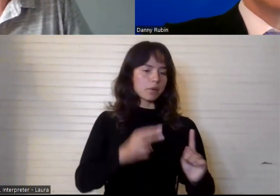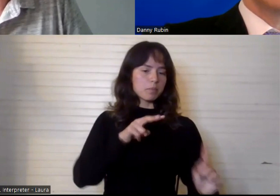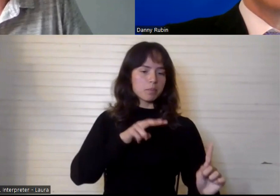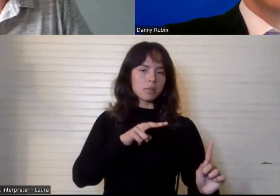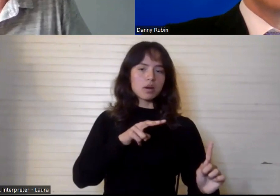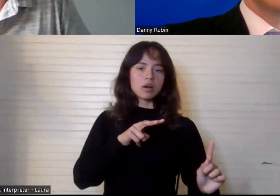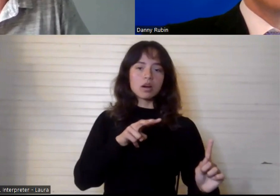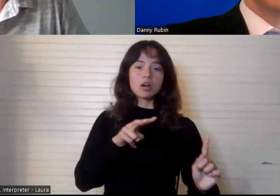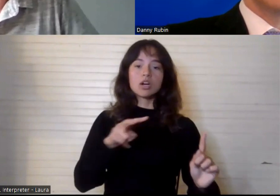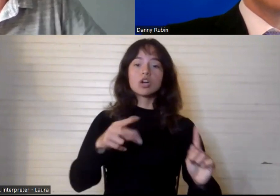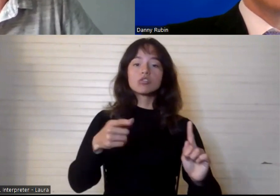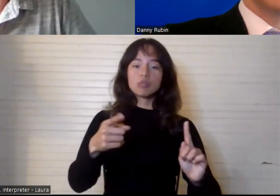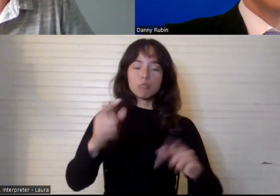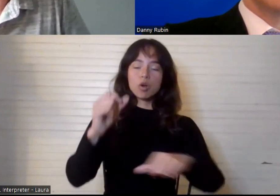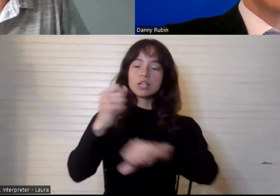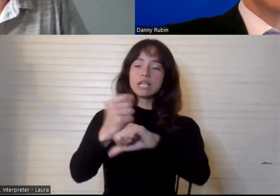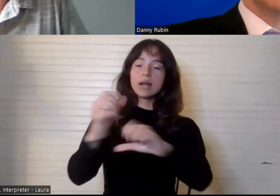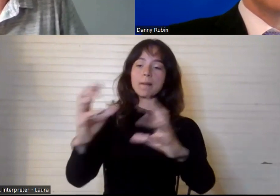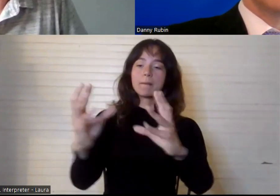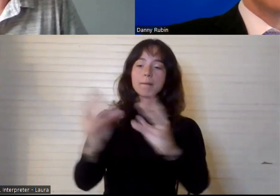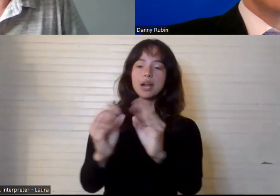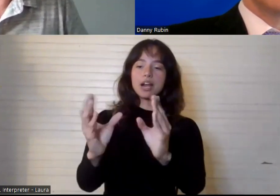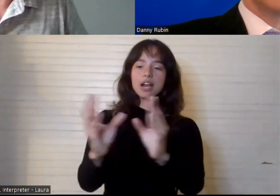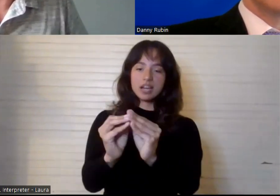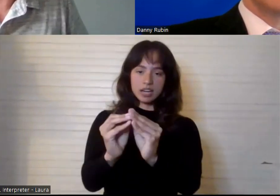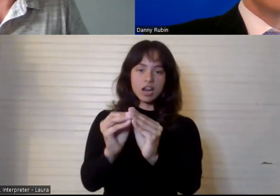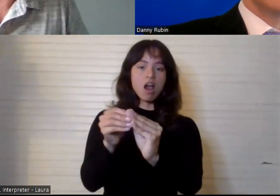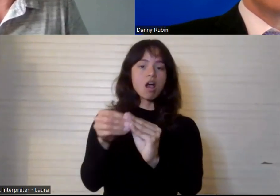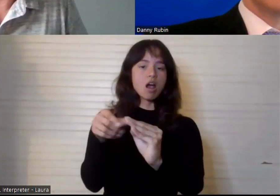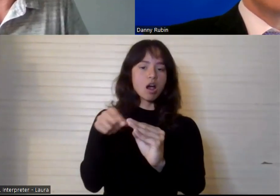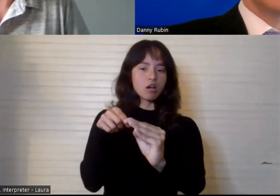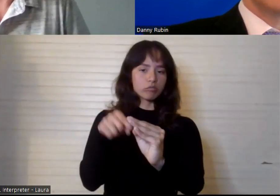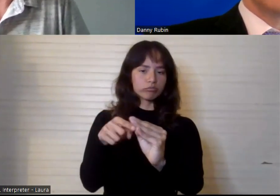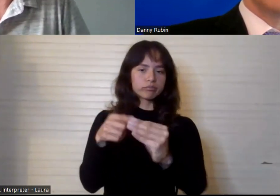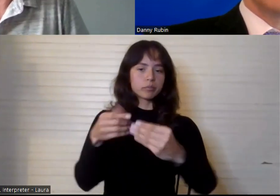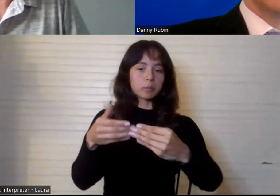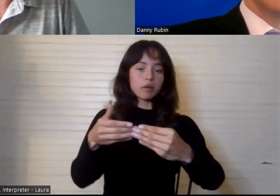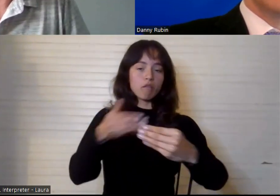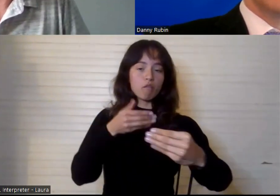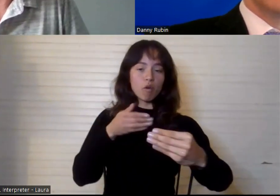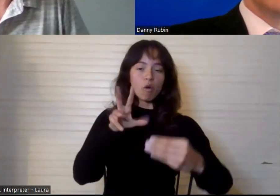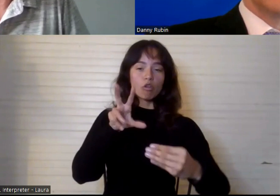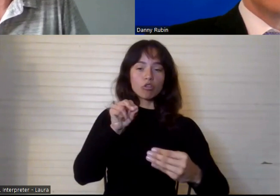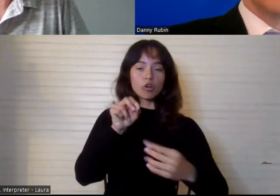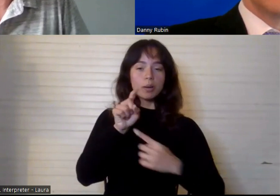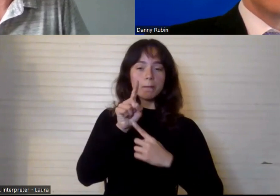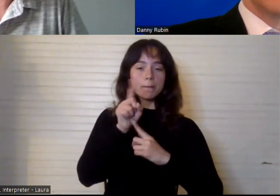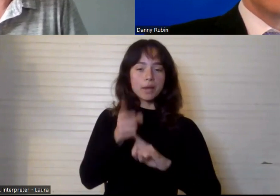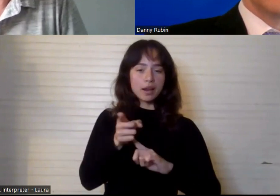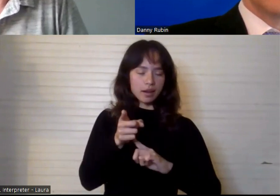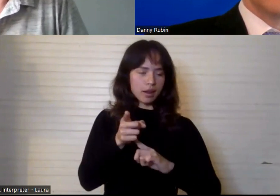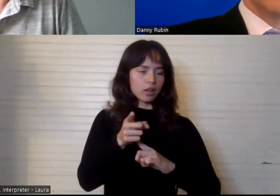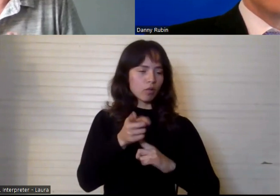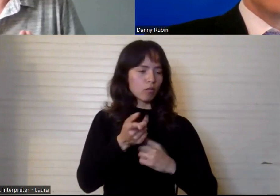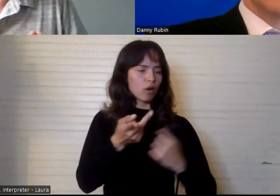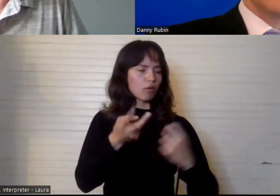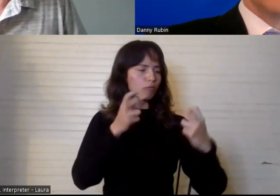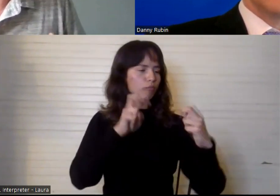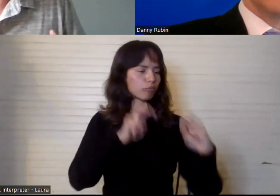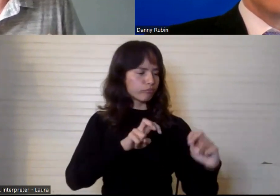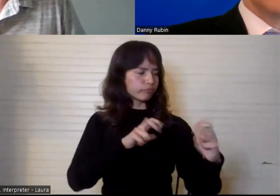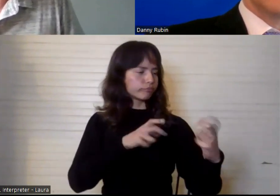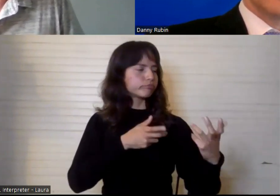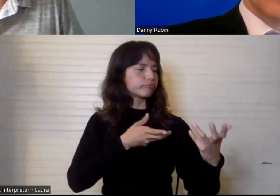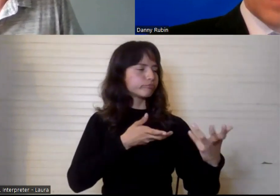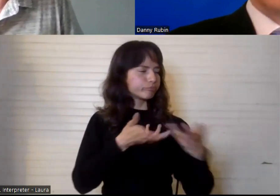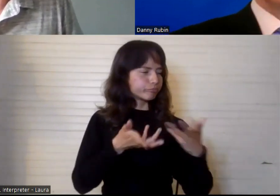the meeting, that initial meeting or conversation with that client, to map out what we know, what we can see about the site, and formulate